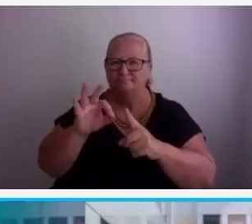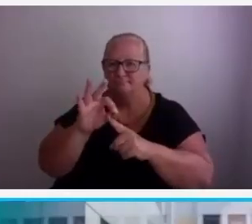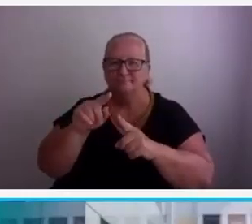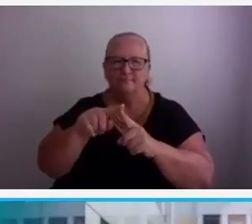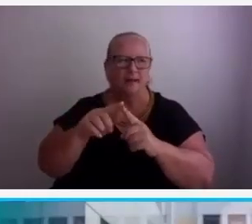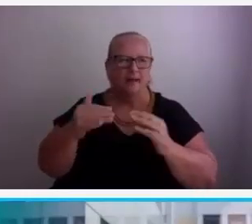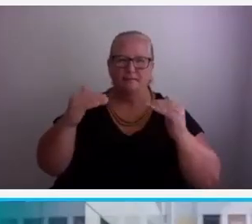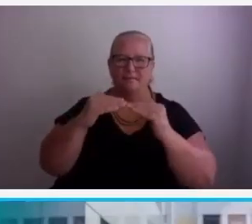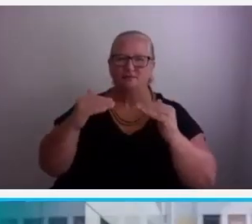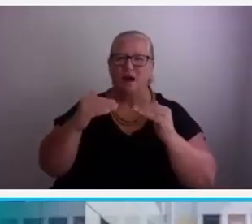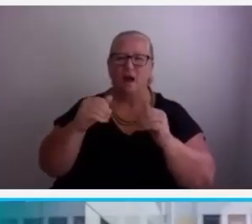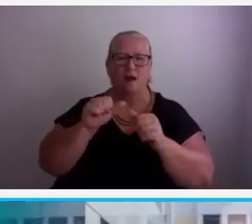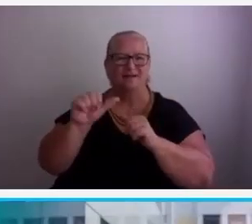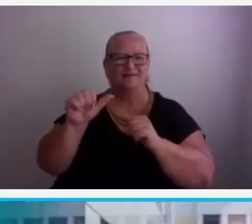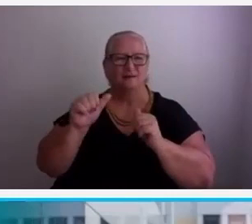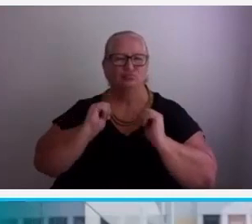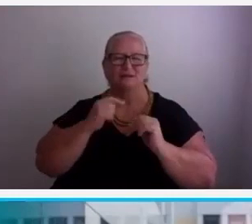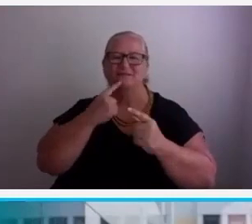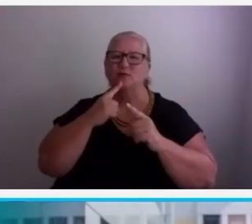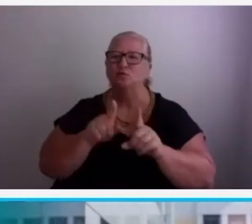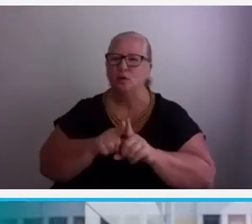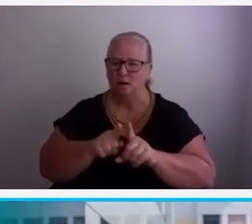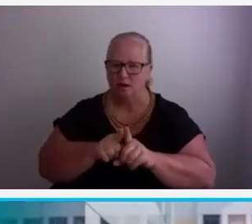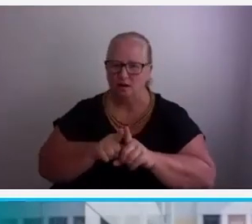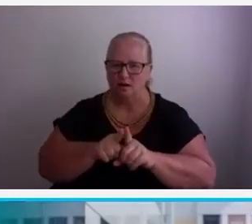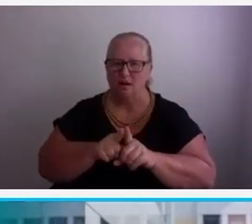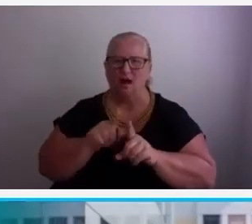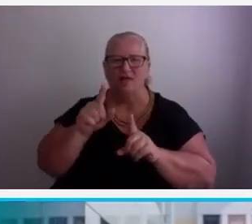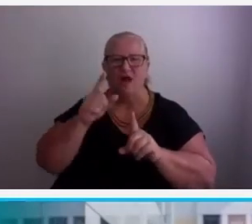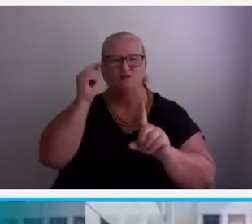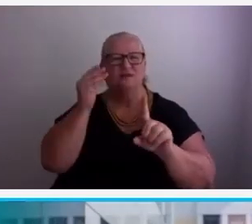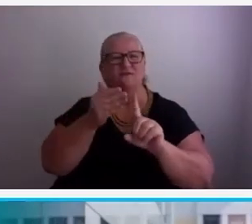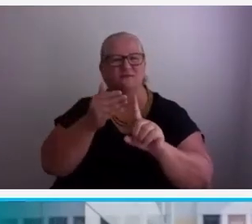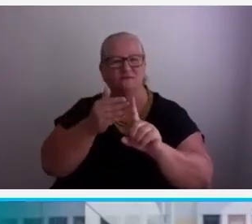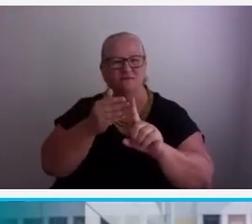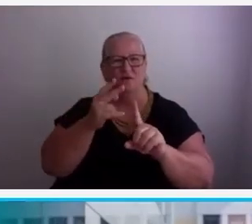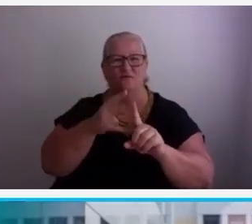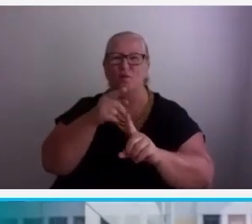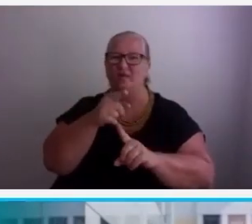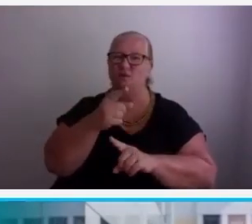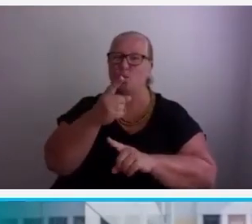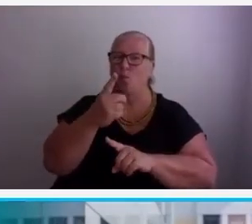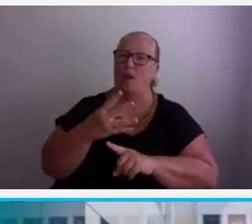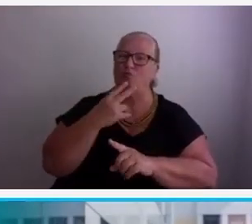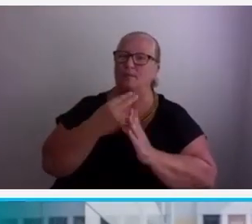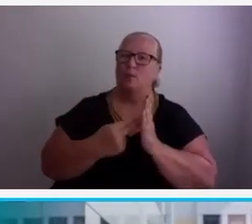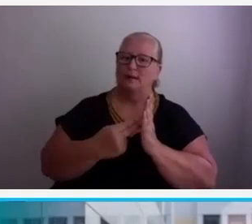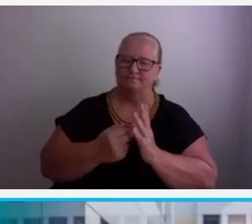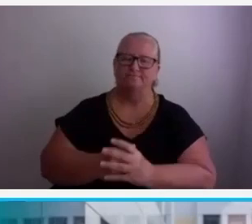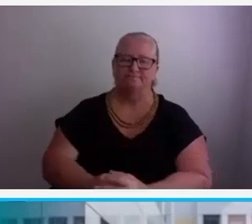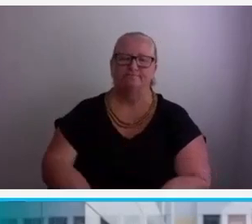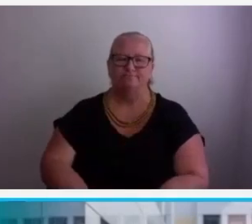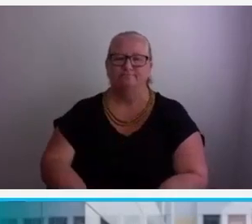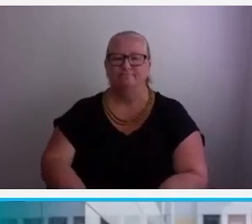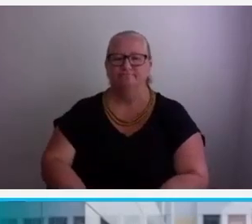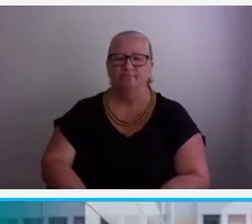benchmarking and best practice information. So they're the objectives of the quarterly financial report. Since our webinar